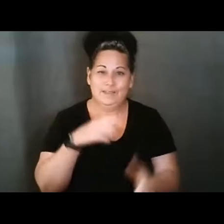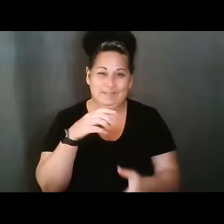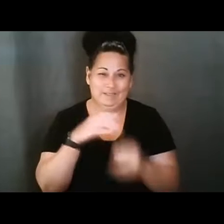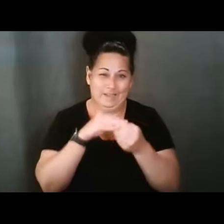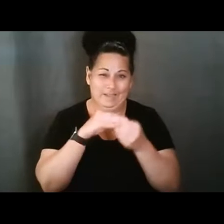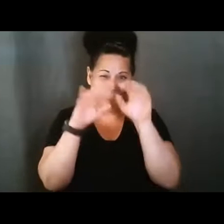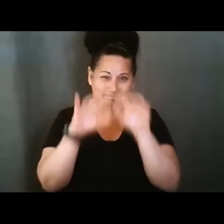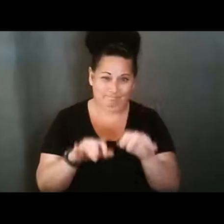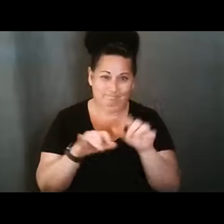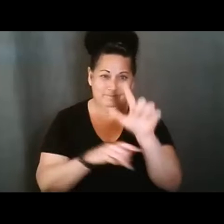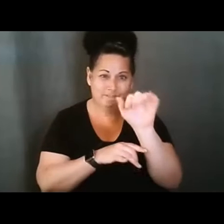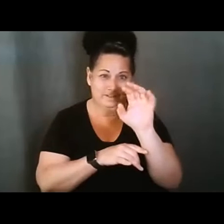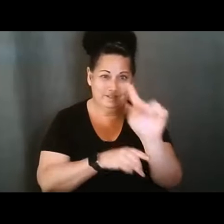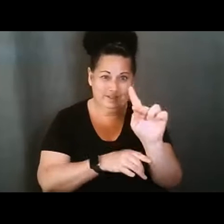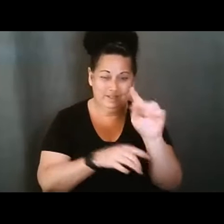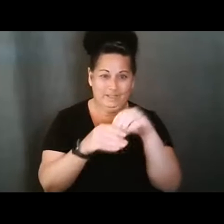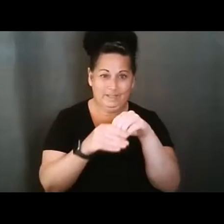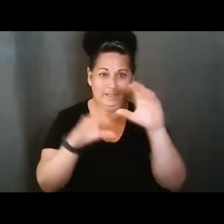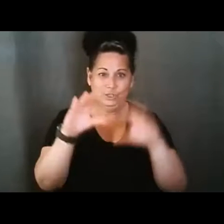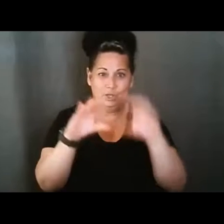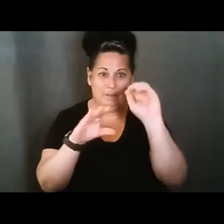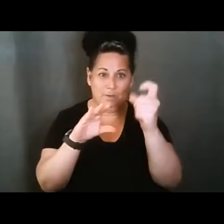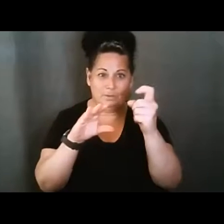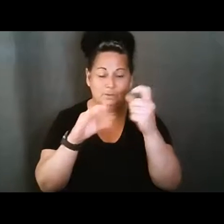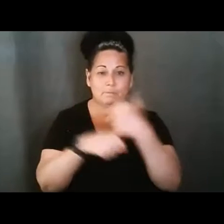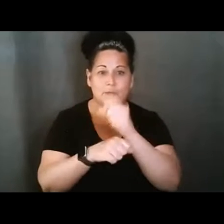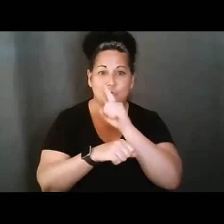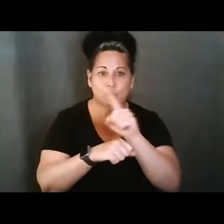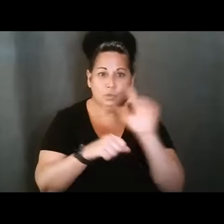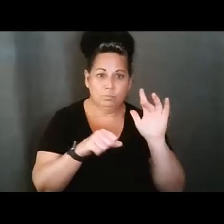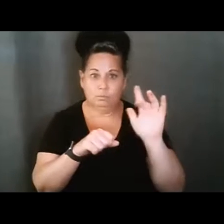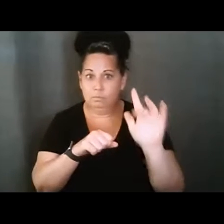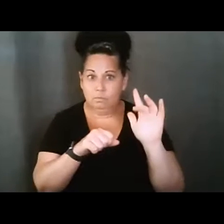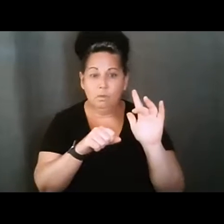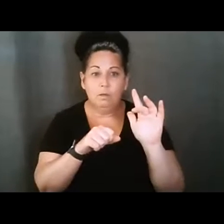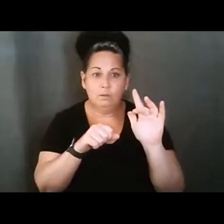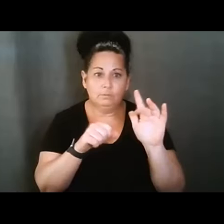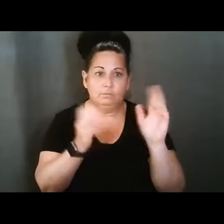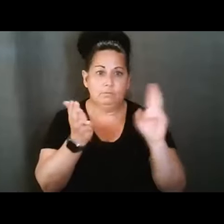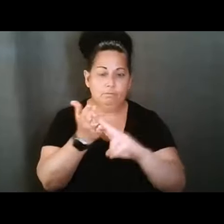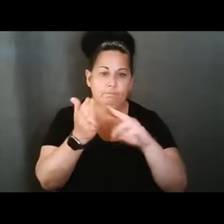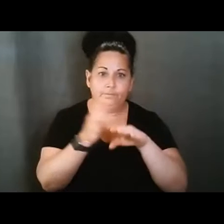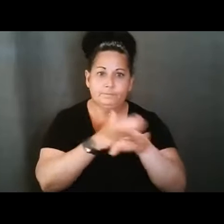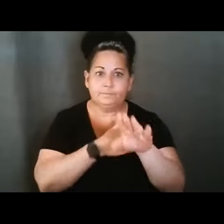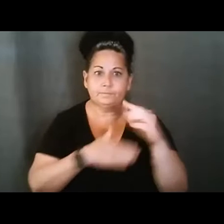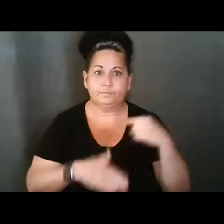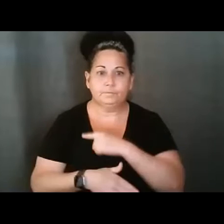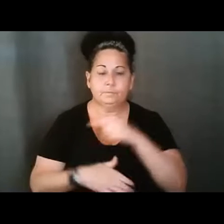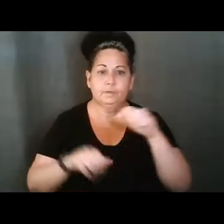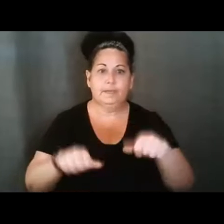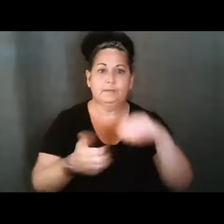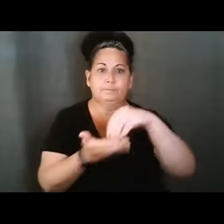box. Please be sure to click on that link to sign in so that we can record,